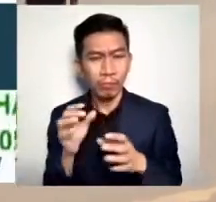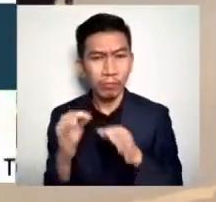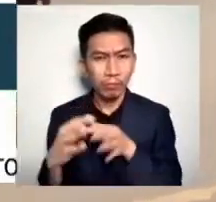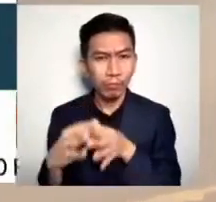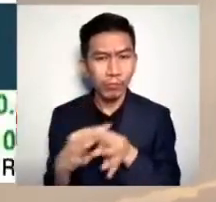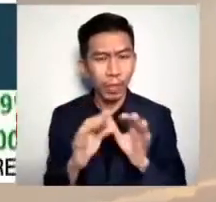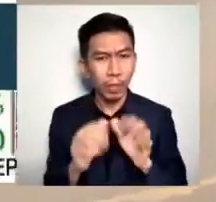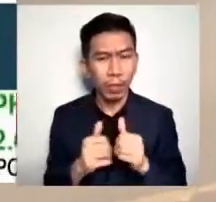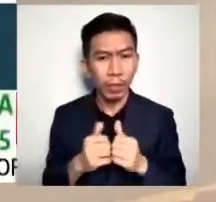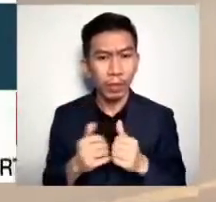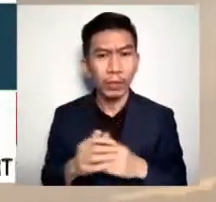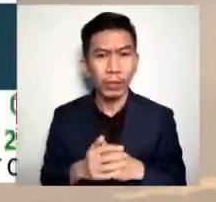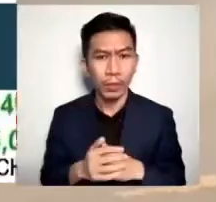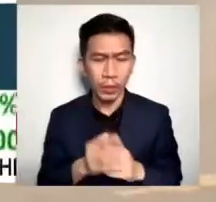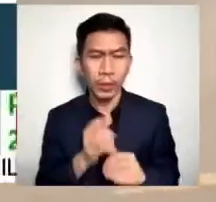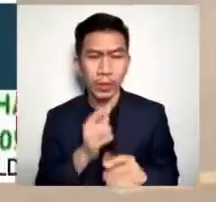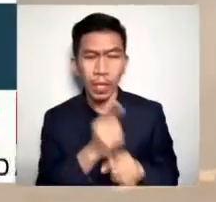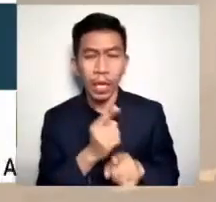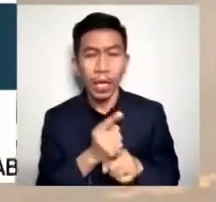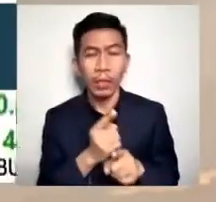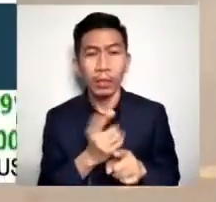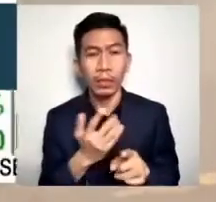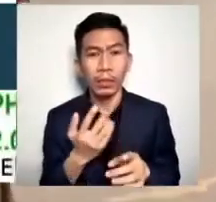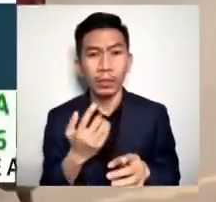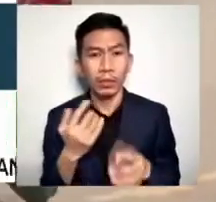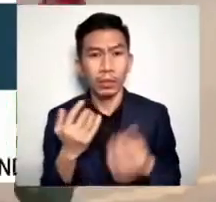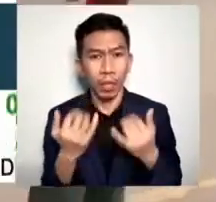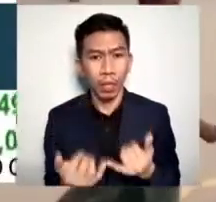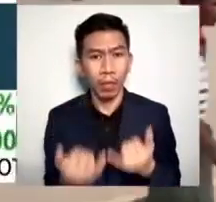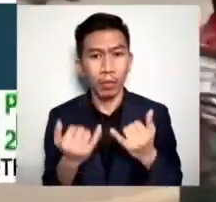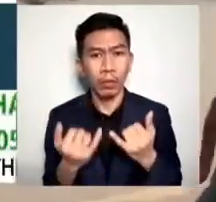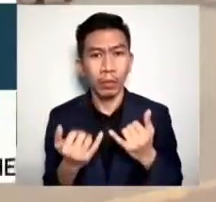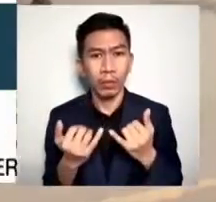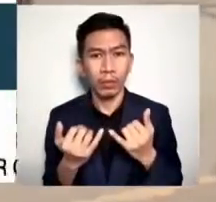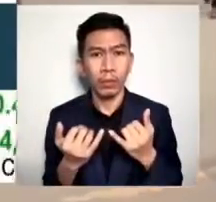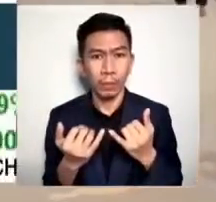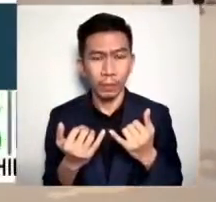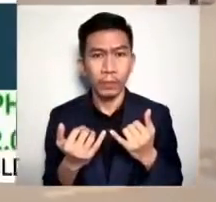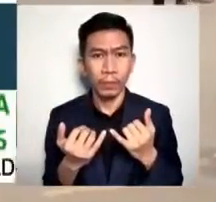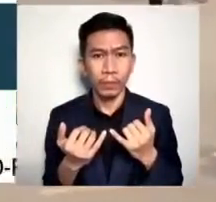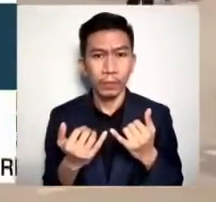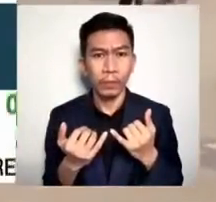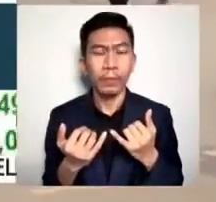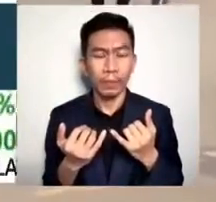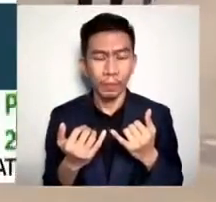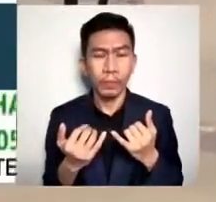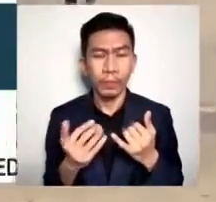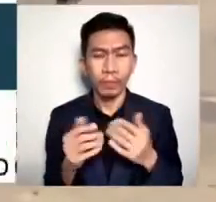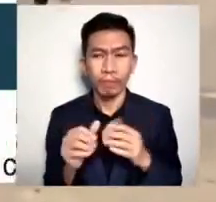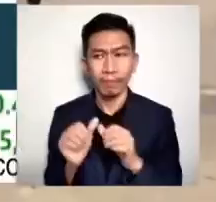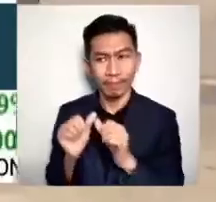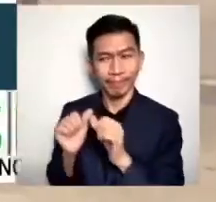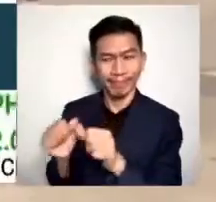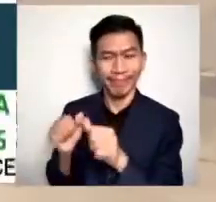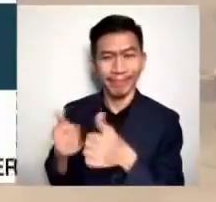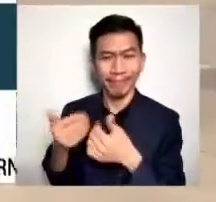Jeff? That's absolutely right. And now, hi, can you hear me? Yes, go ahead.